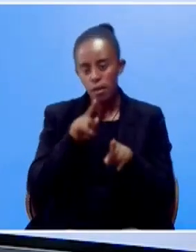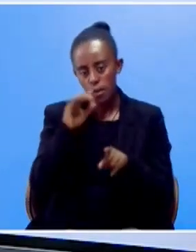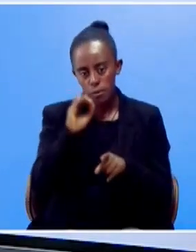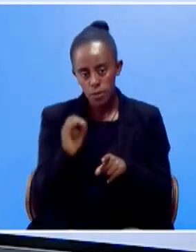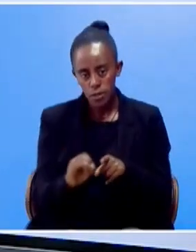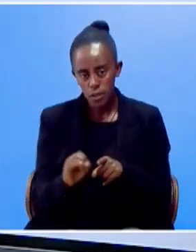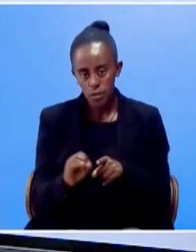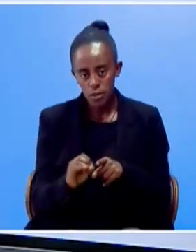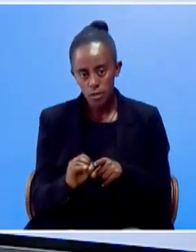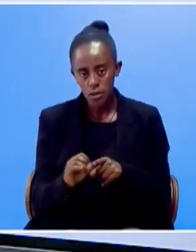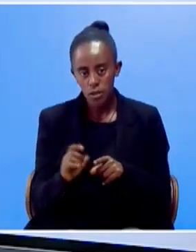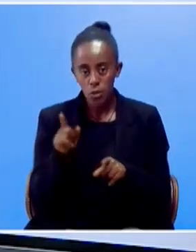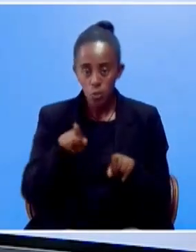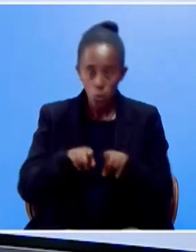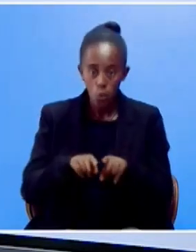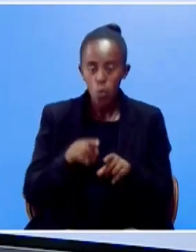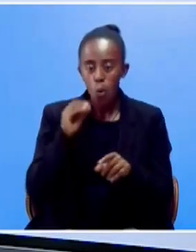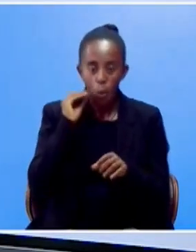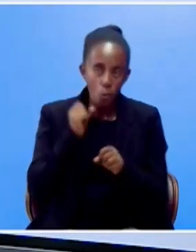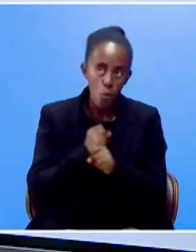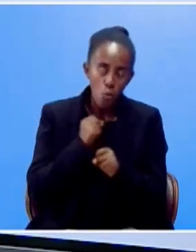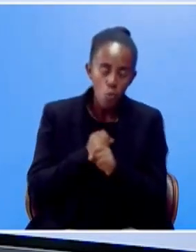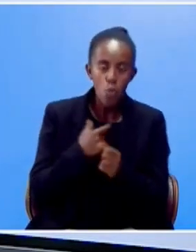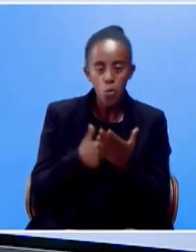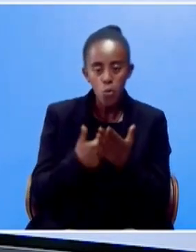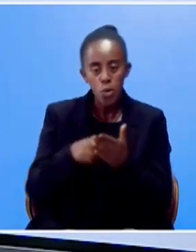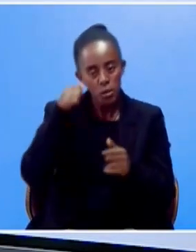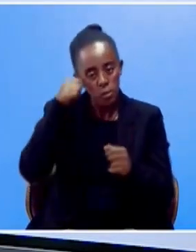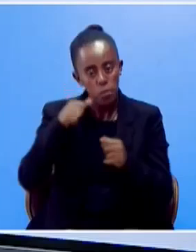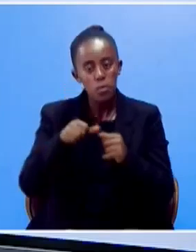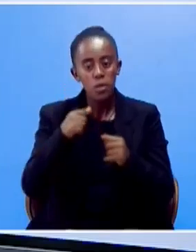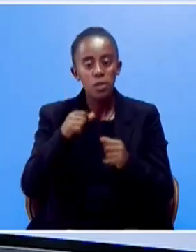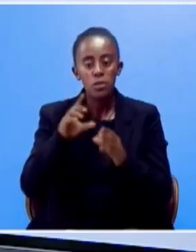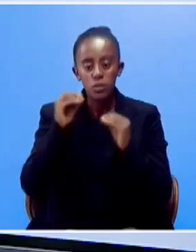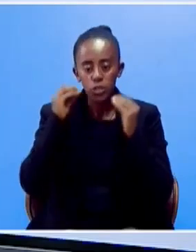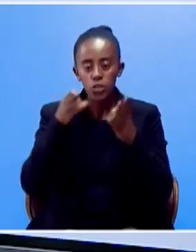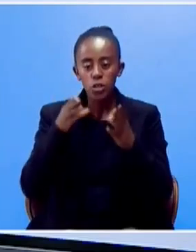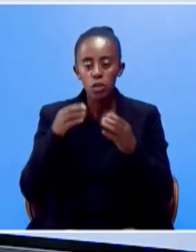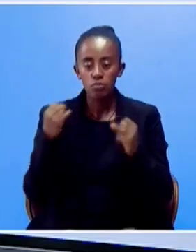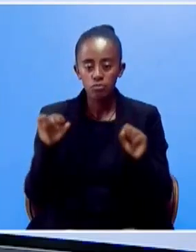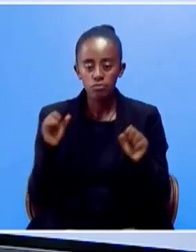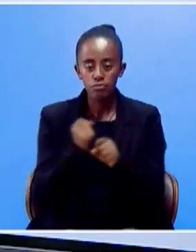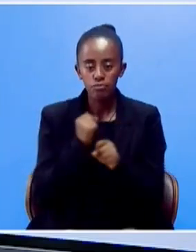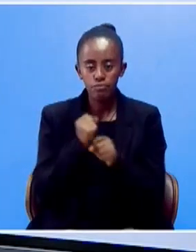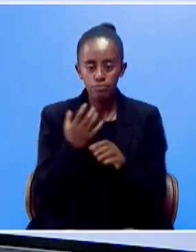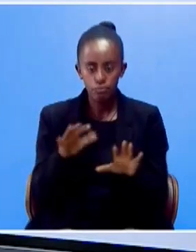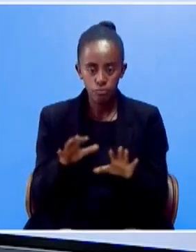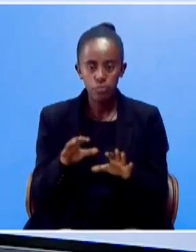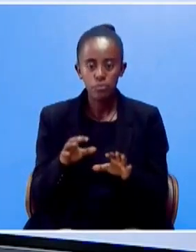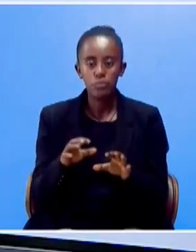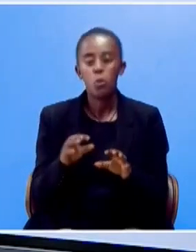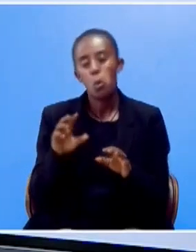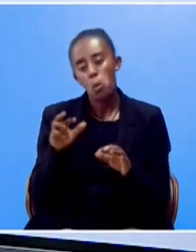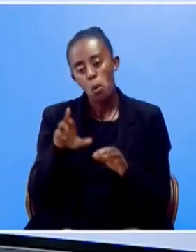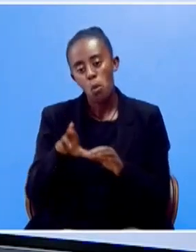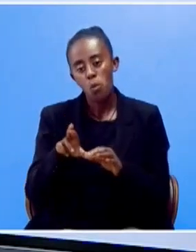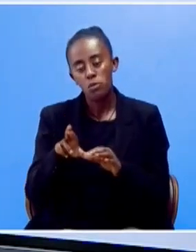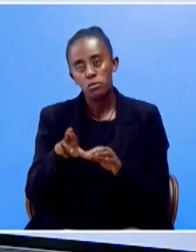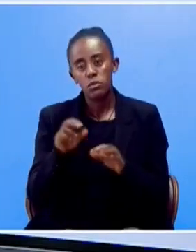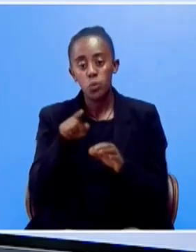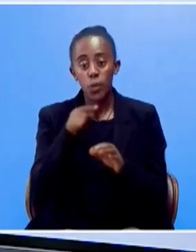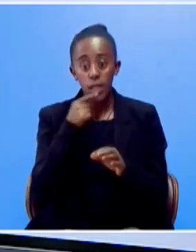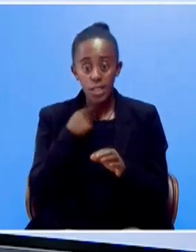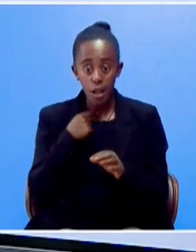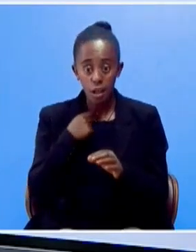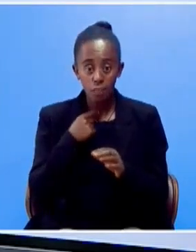100%. When we do our homeworks, we remember what the teacher has done in the classroom, okay? Or you can say,